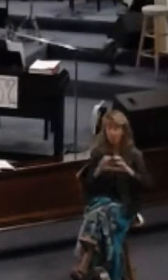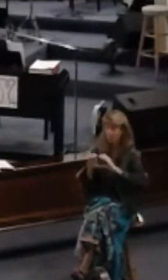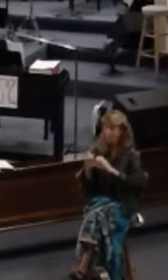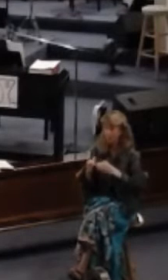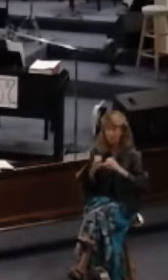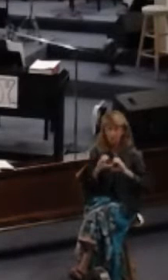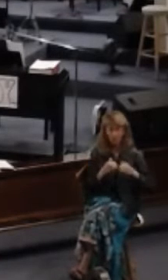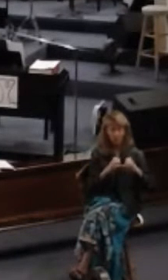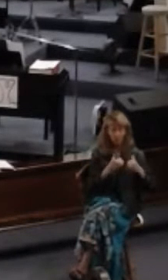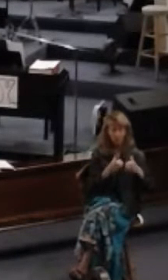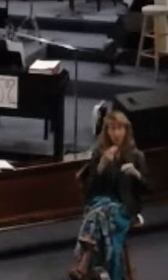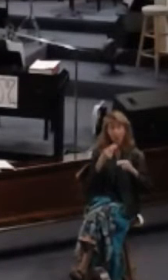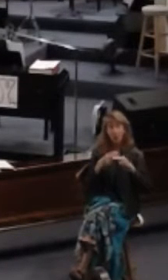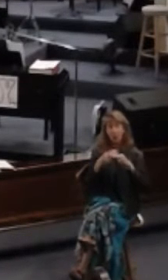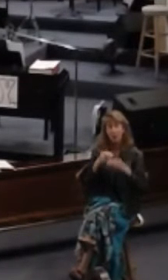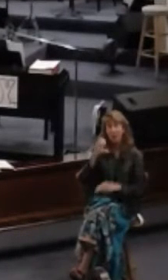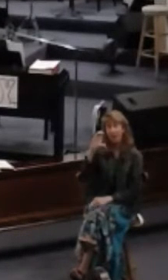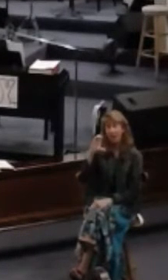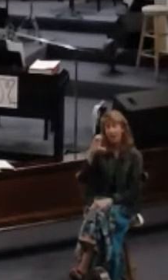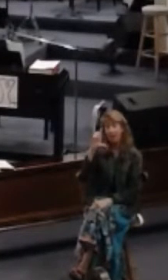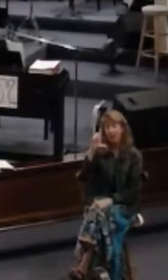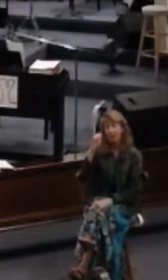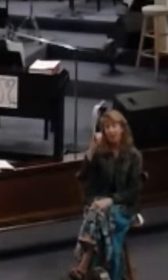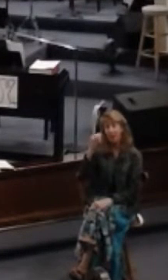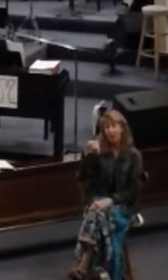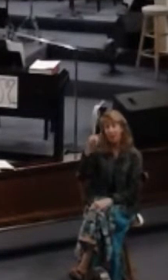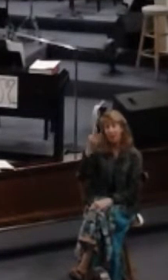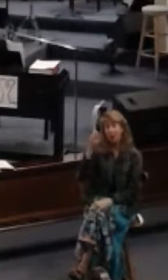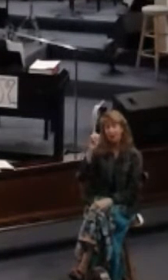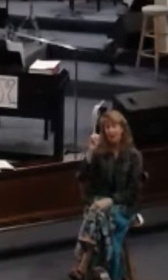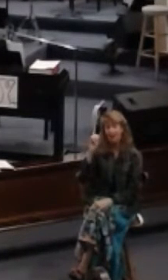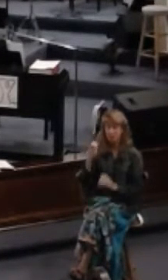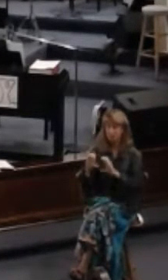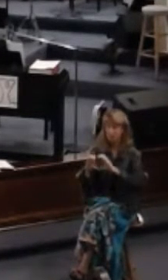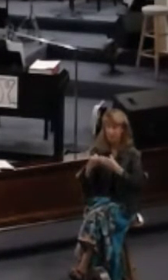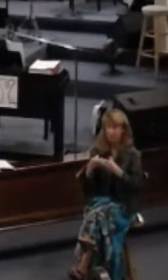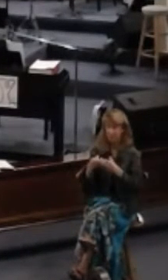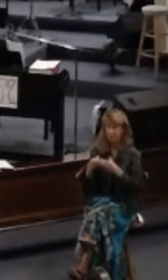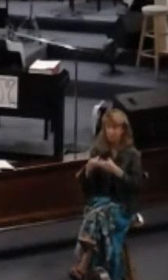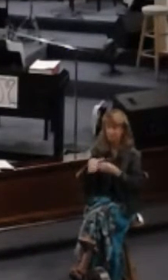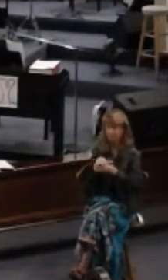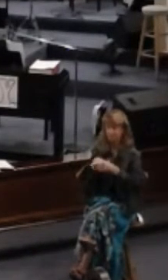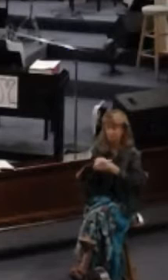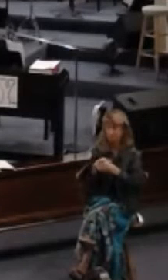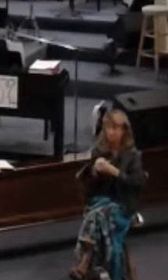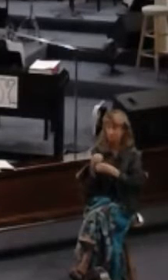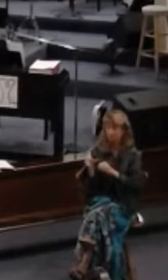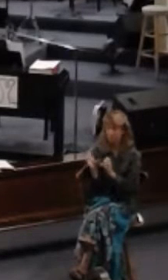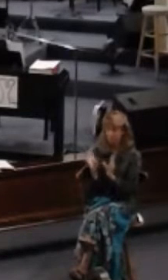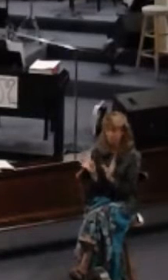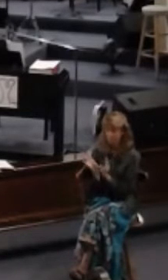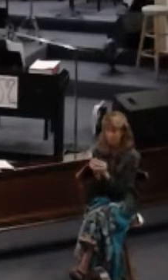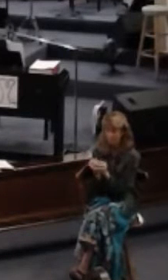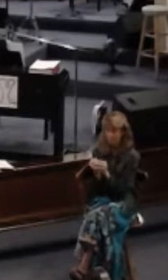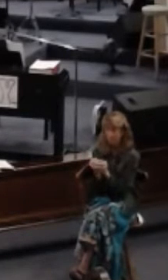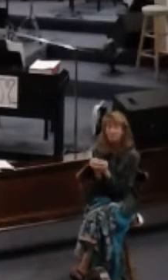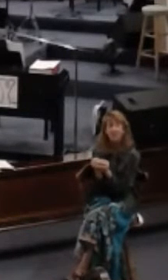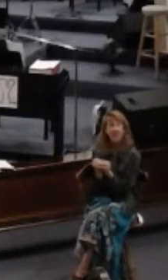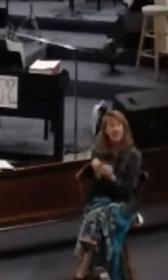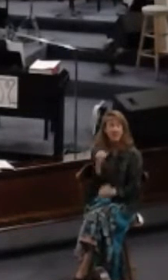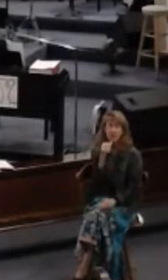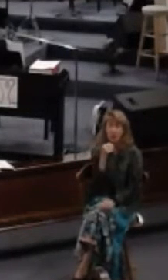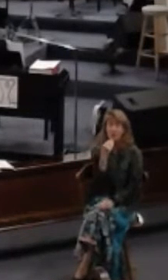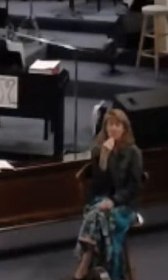These groups are called cliques. And while cliques have a bad reputation, they're not necessarily all that bad in